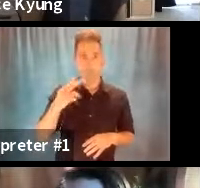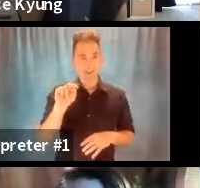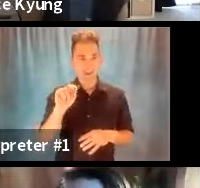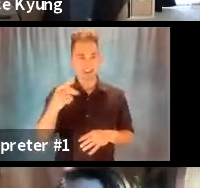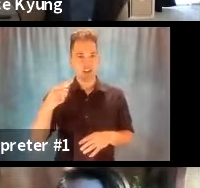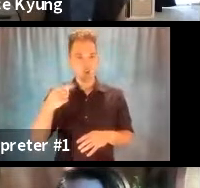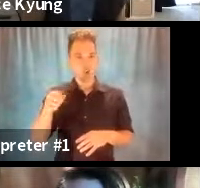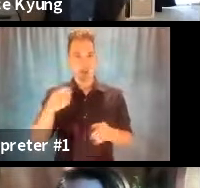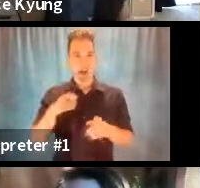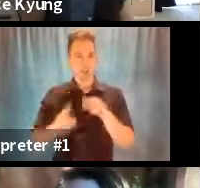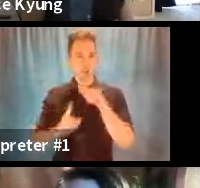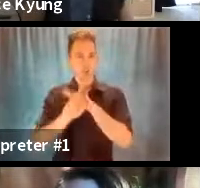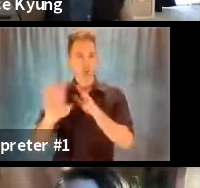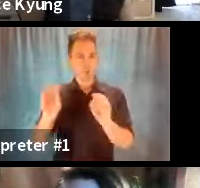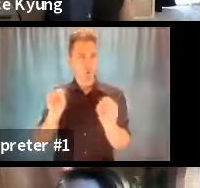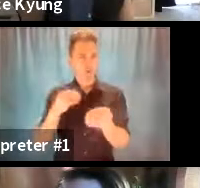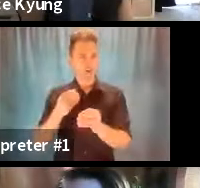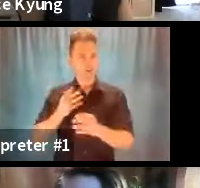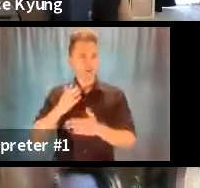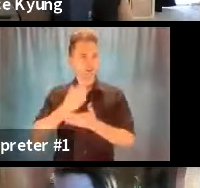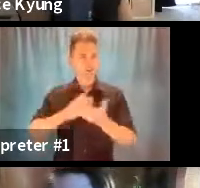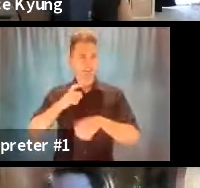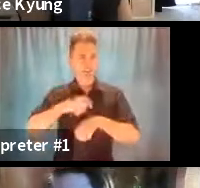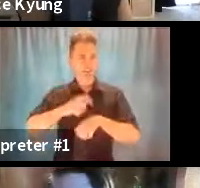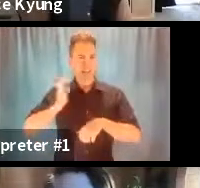organization sometime in the past 2 years.